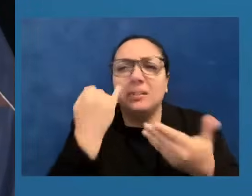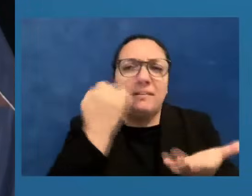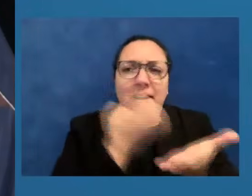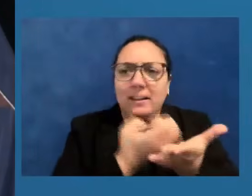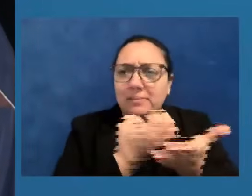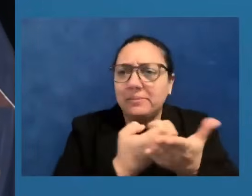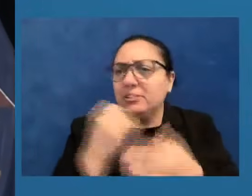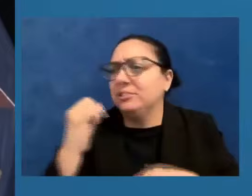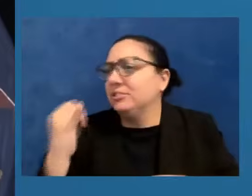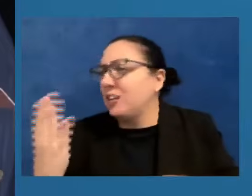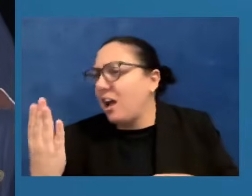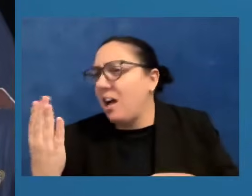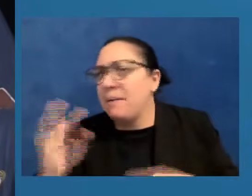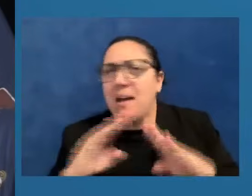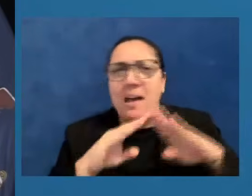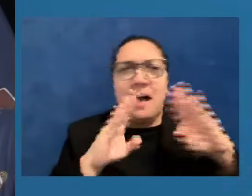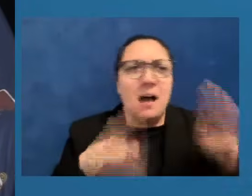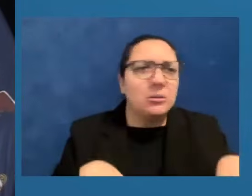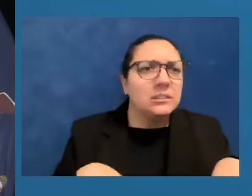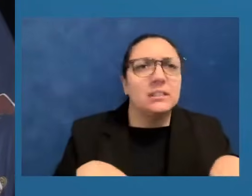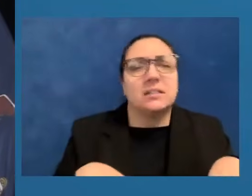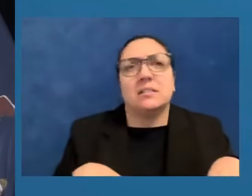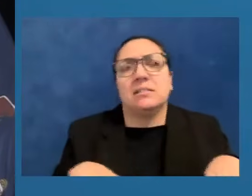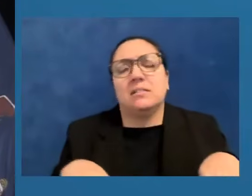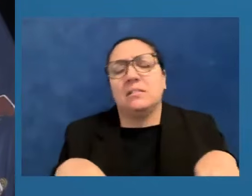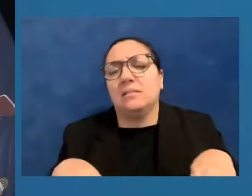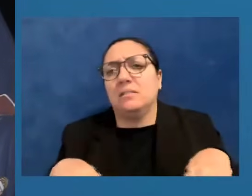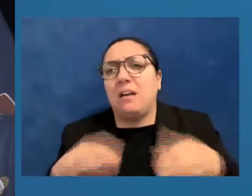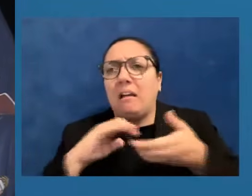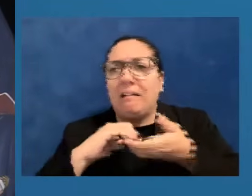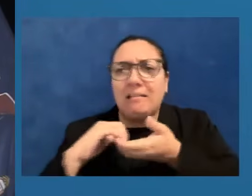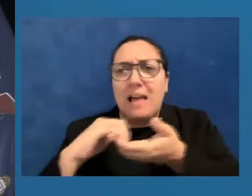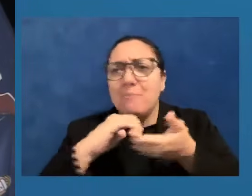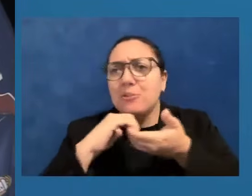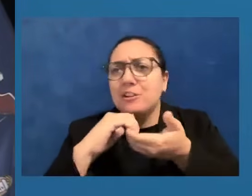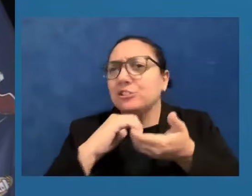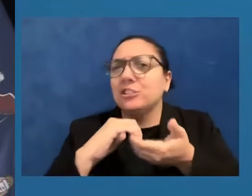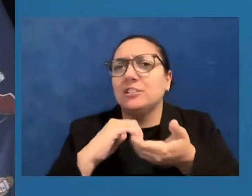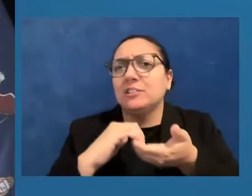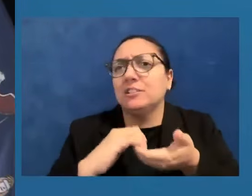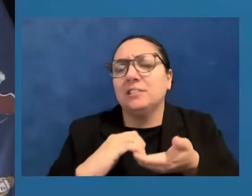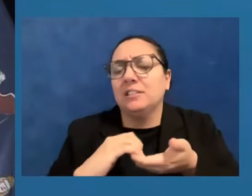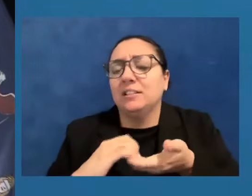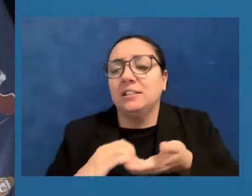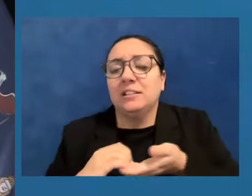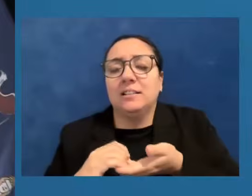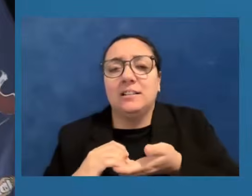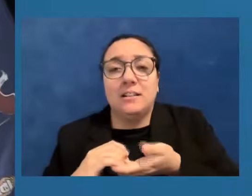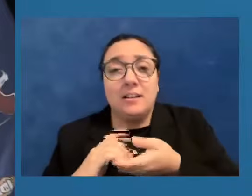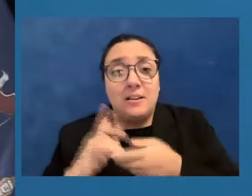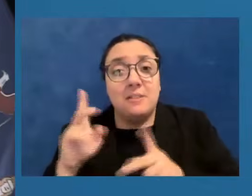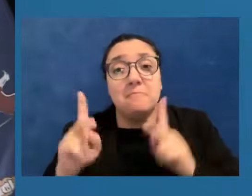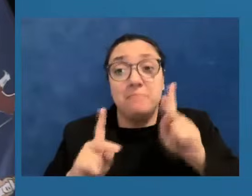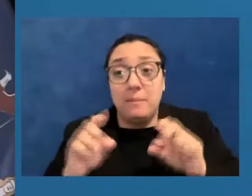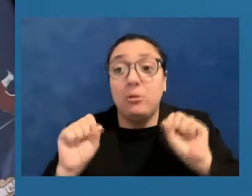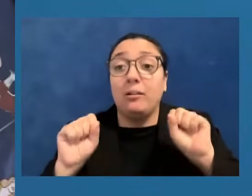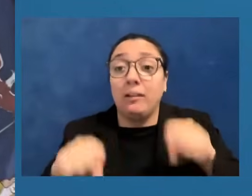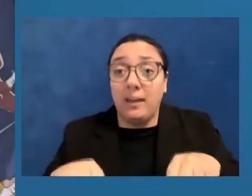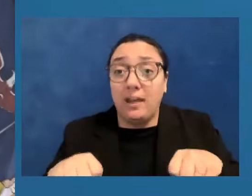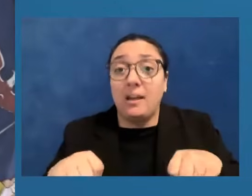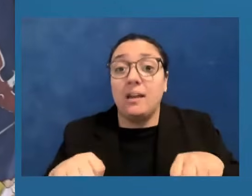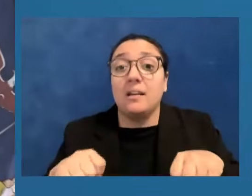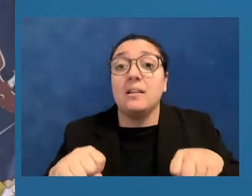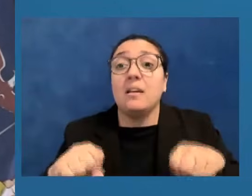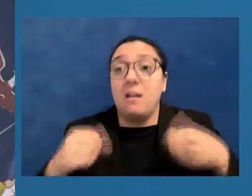job opportunity, housing opportunity, collaborative opportunity, where people can come forward, step